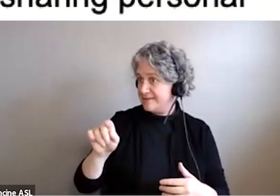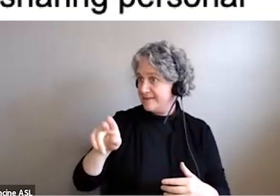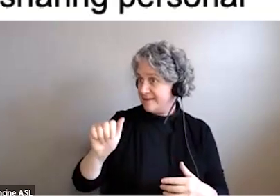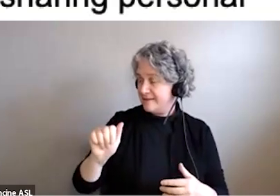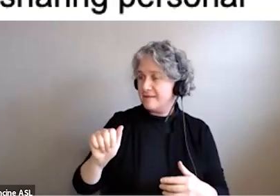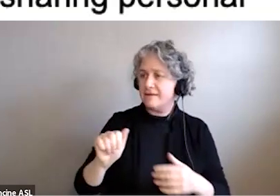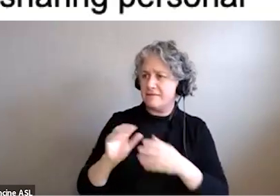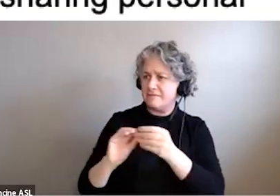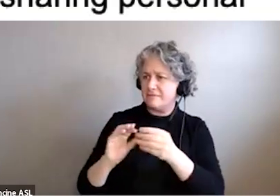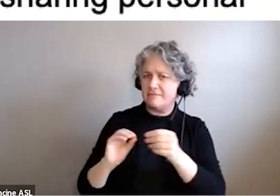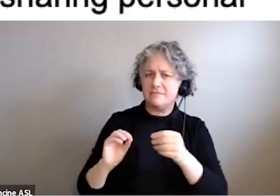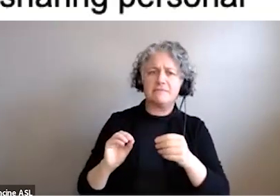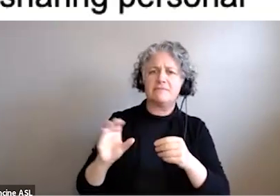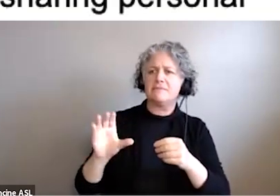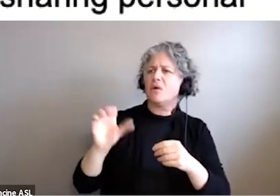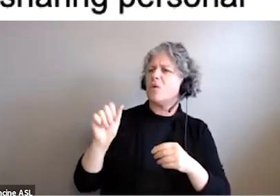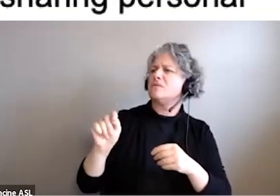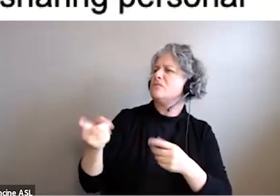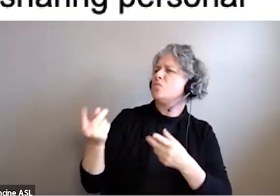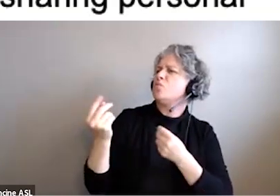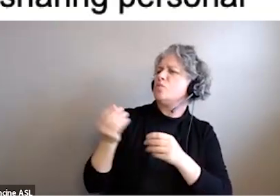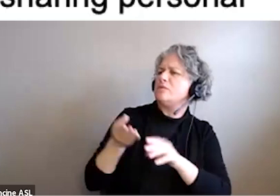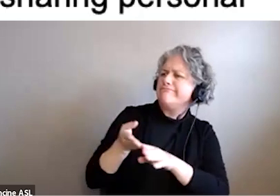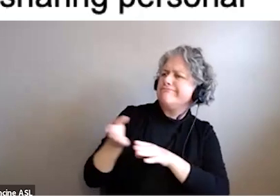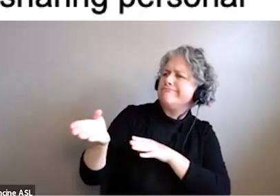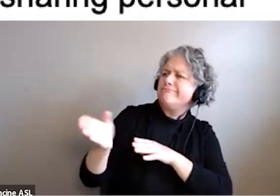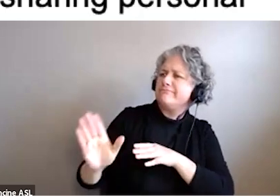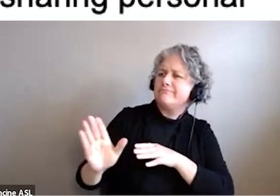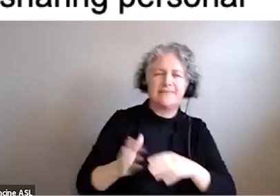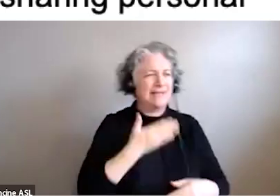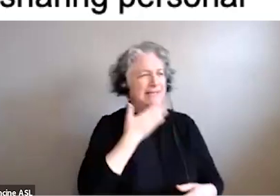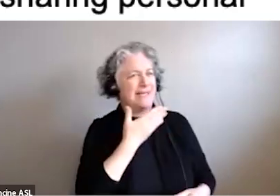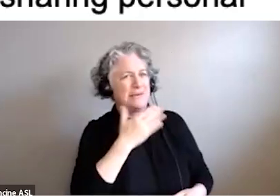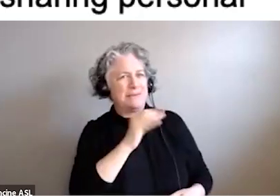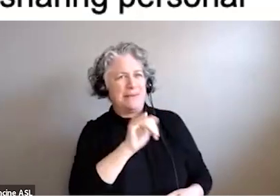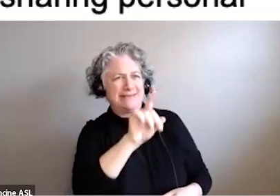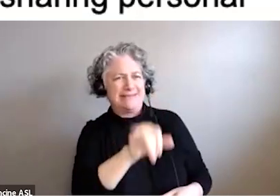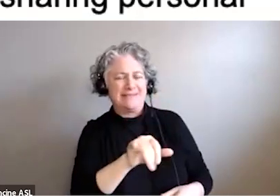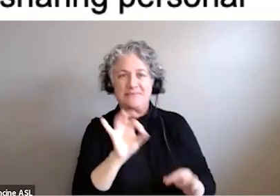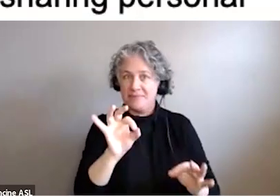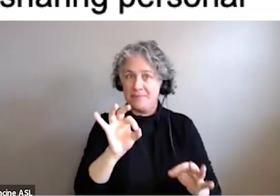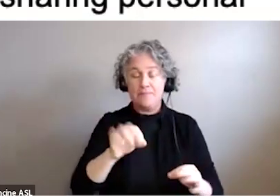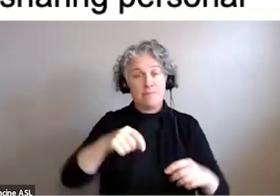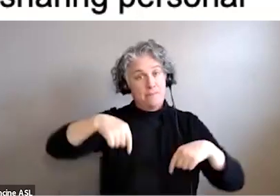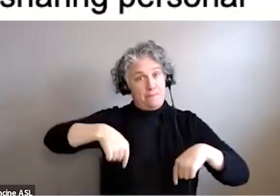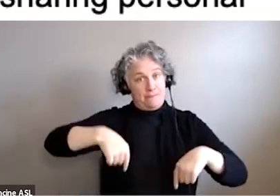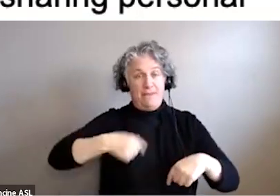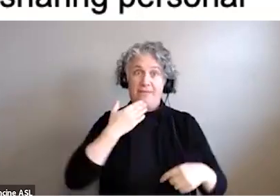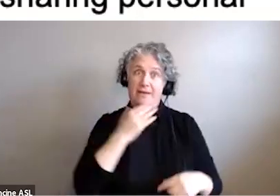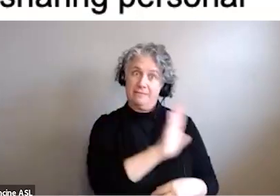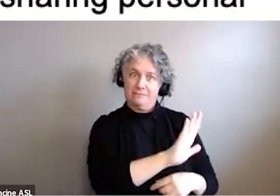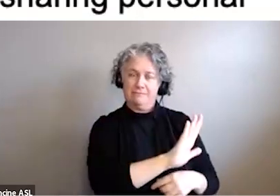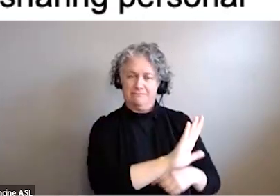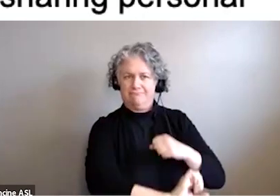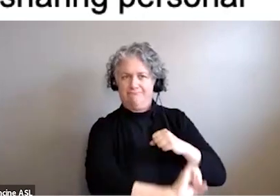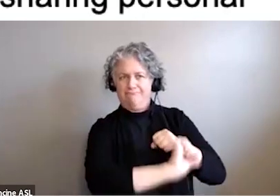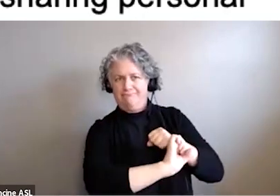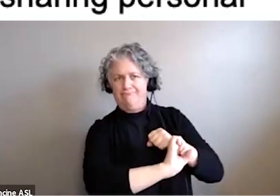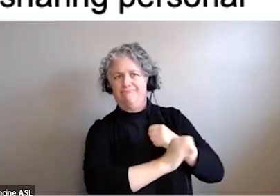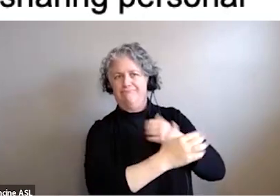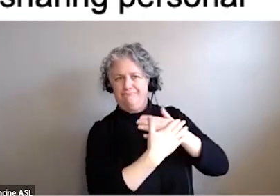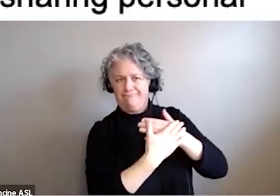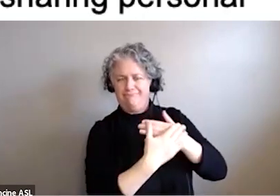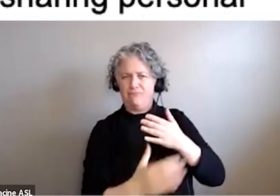more about what's happening at Coast in this area. Thank you, Mandy. So at Coast, thanks to Mandy's team of